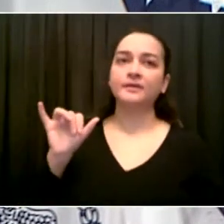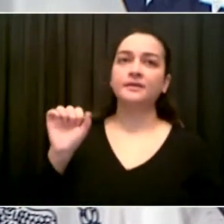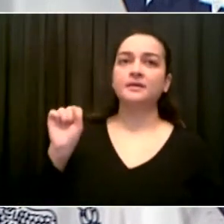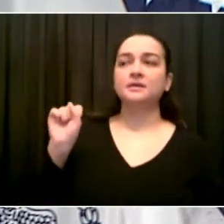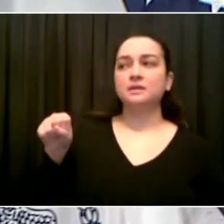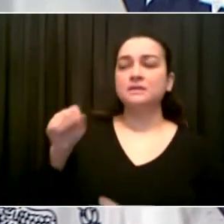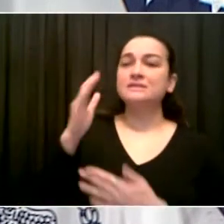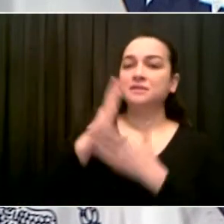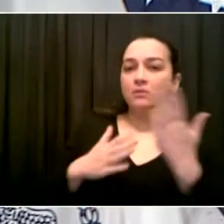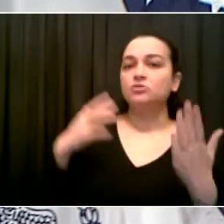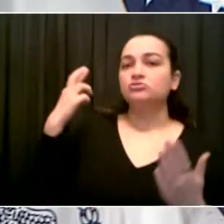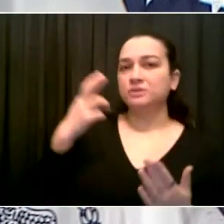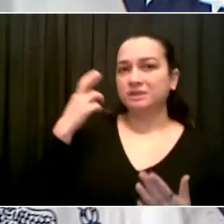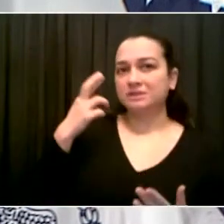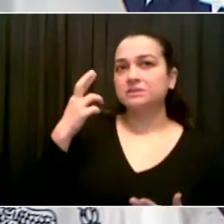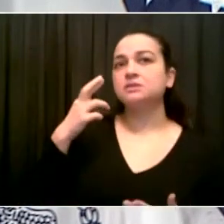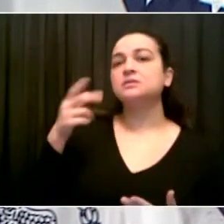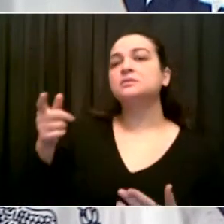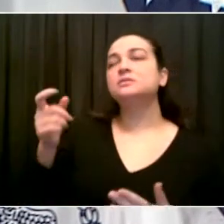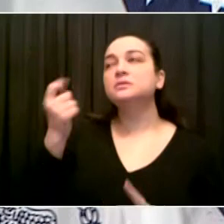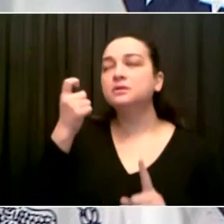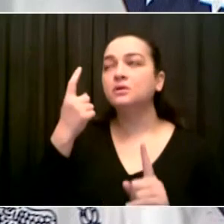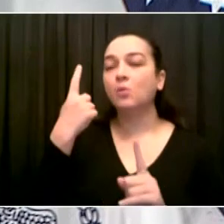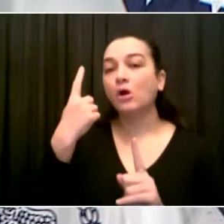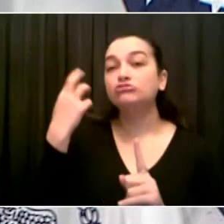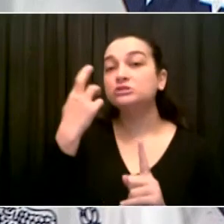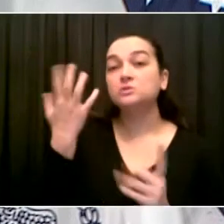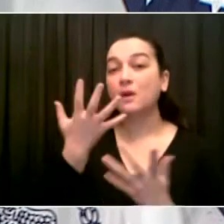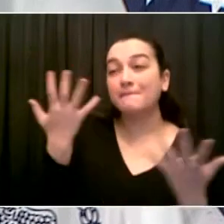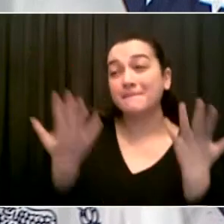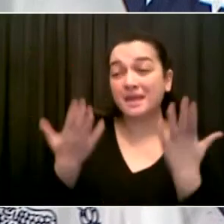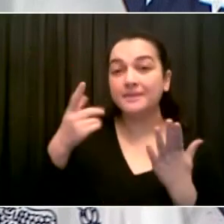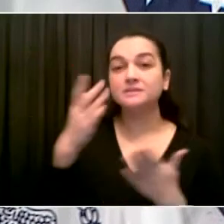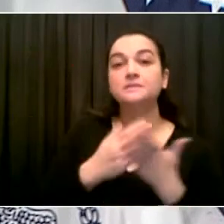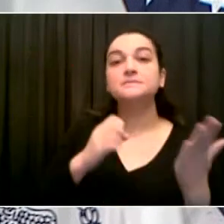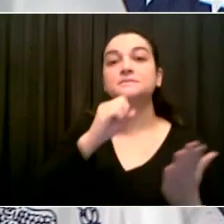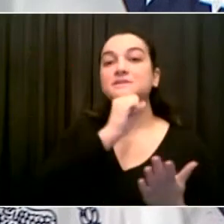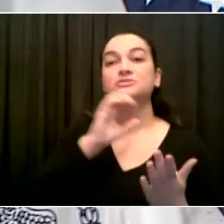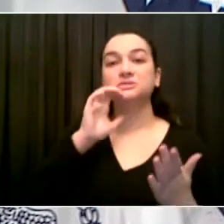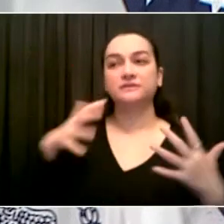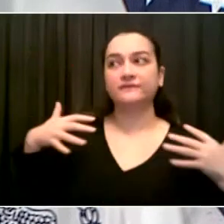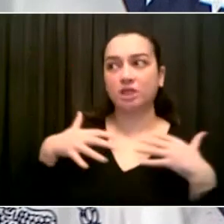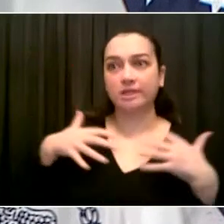Some of it is not being as comfortable navigating the sign-up process.